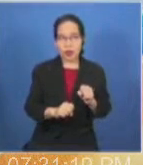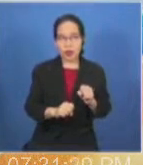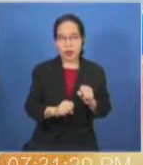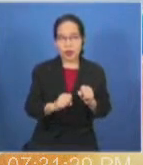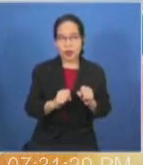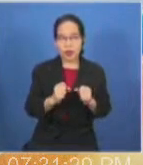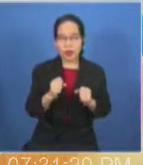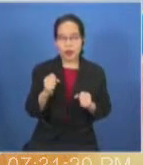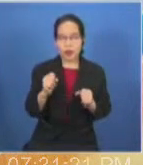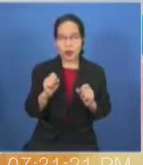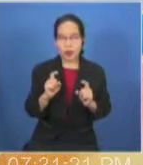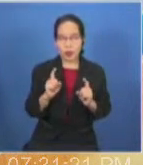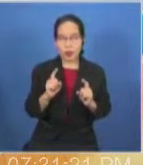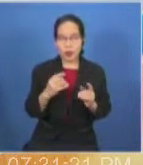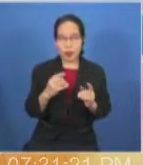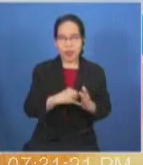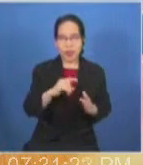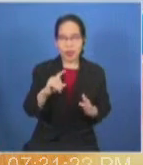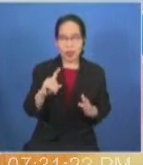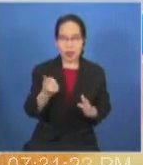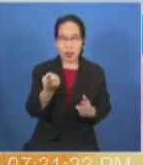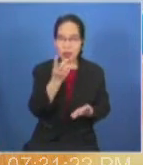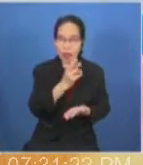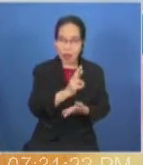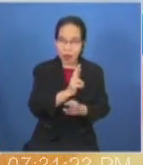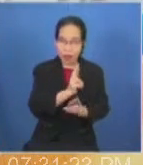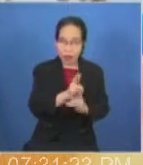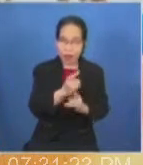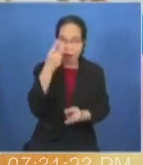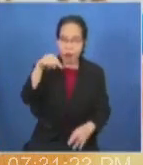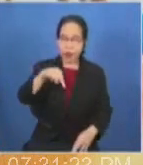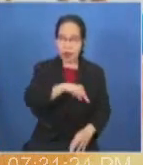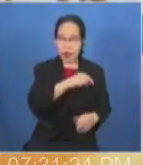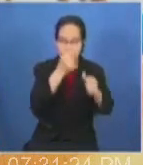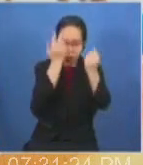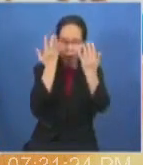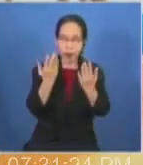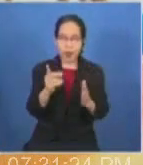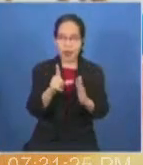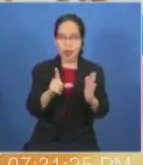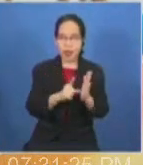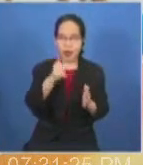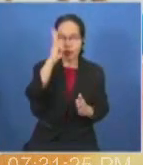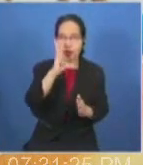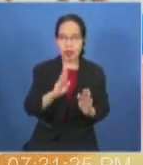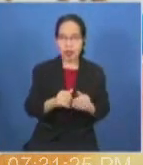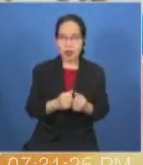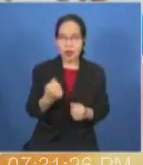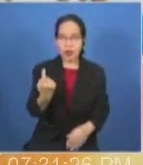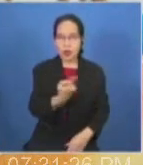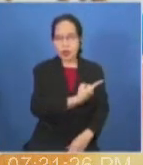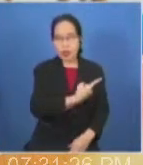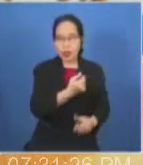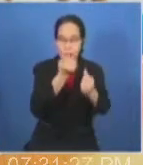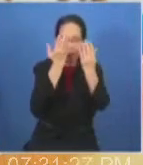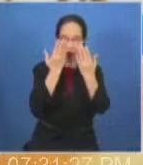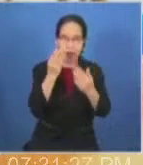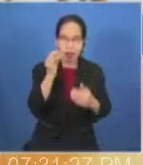So it is only right for us to obey the law. But how are we going to obey if we don't